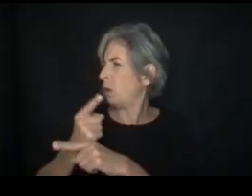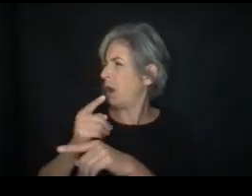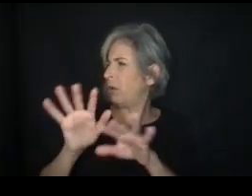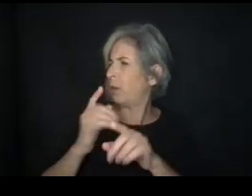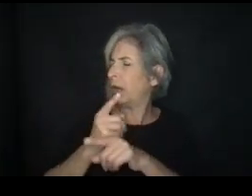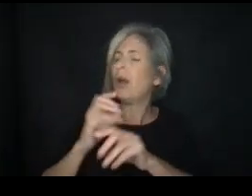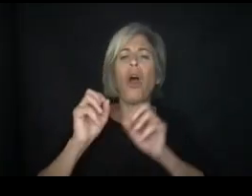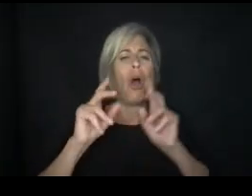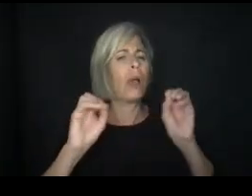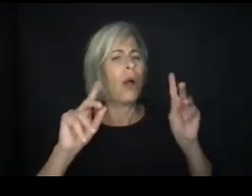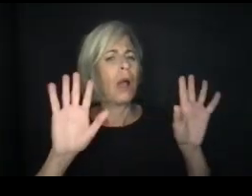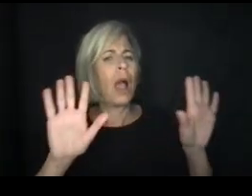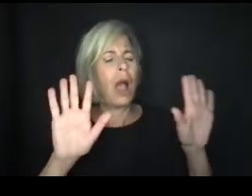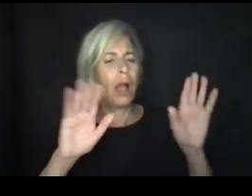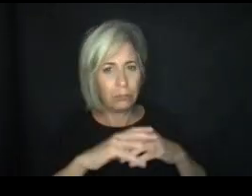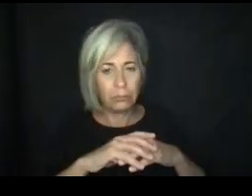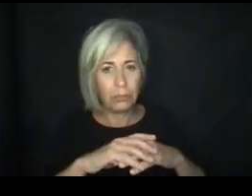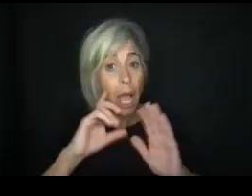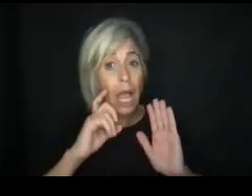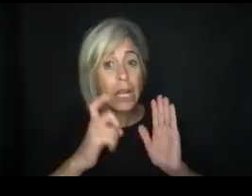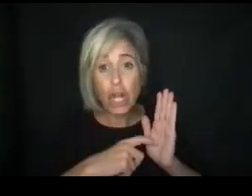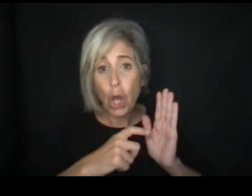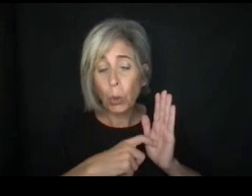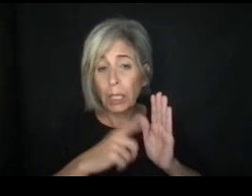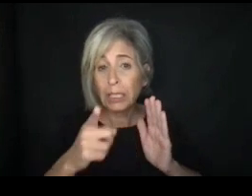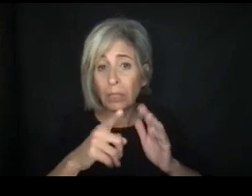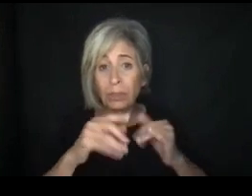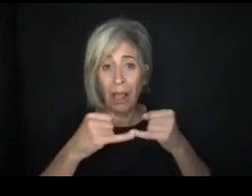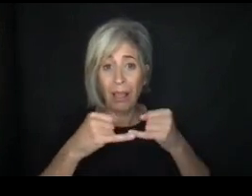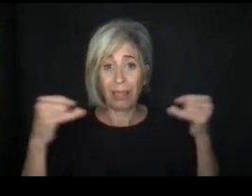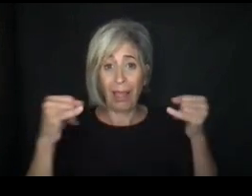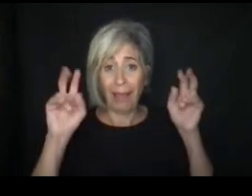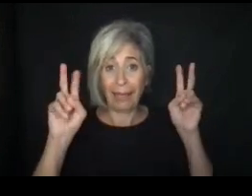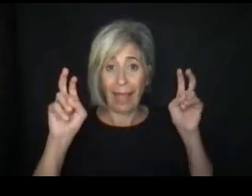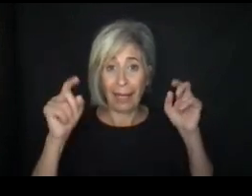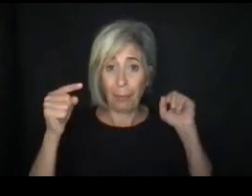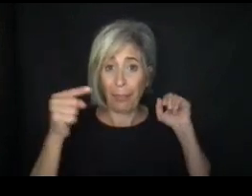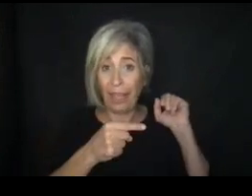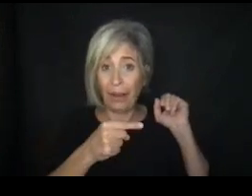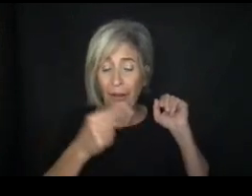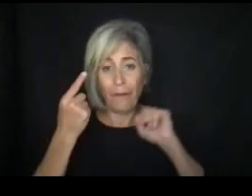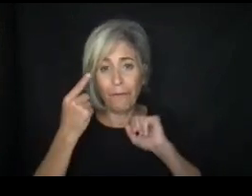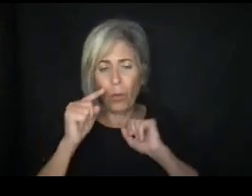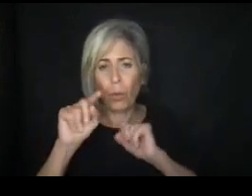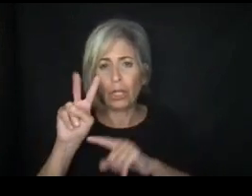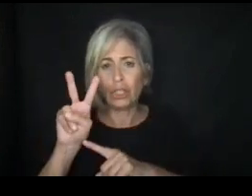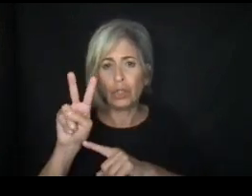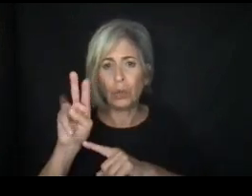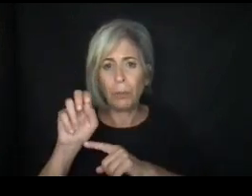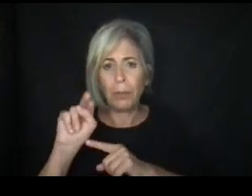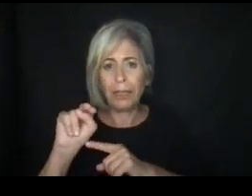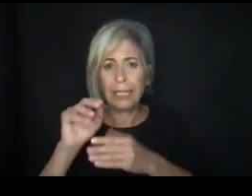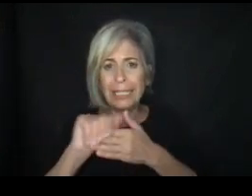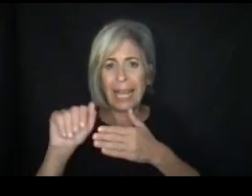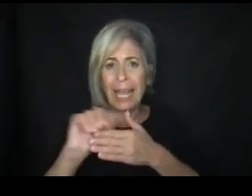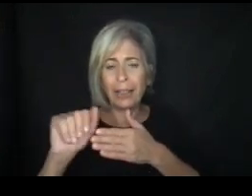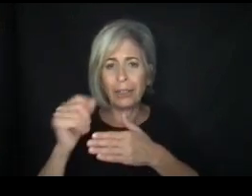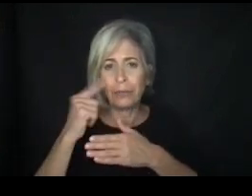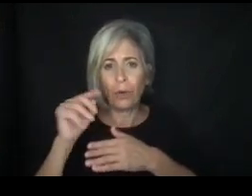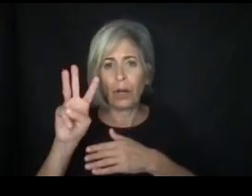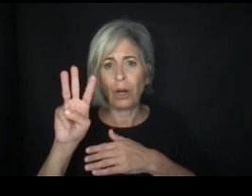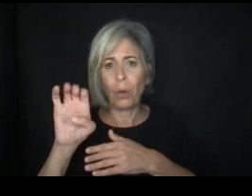Okay. So I noticed that there is a line item there for $2 million for Wells